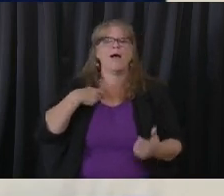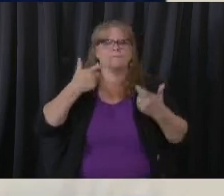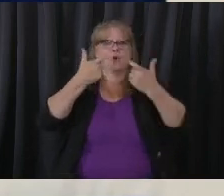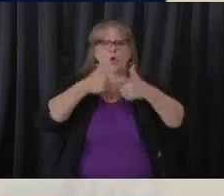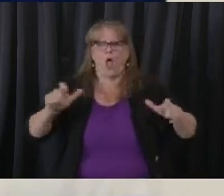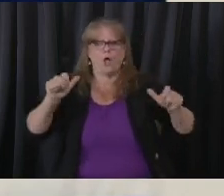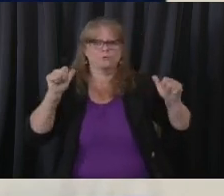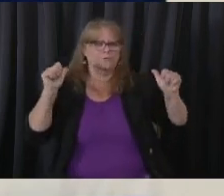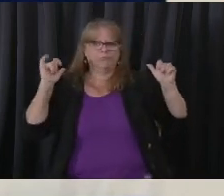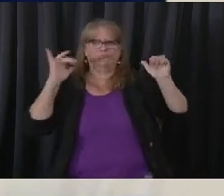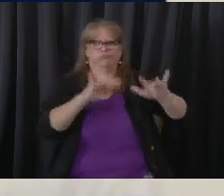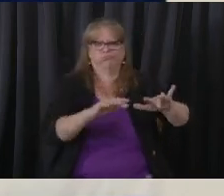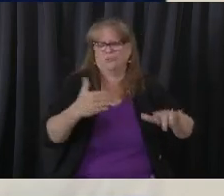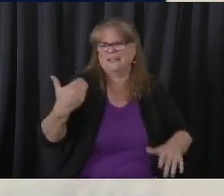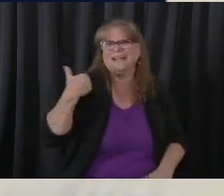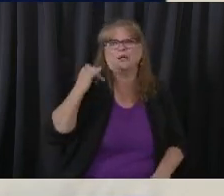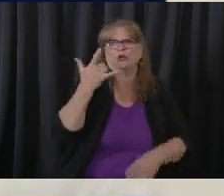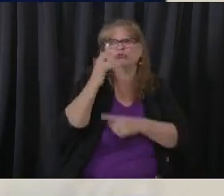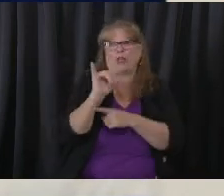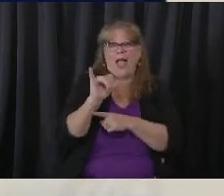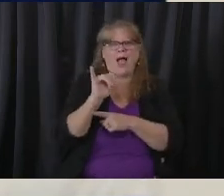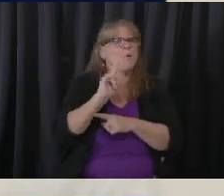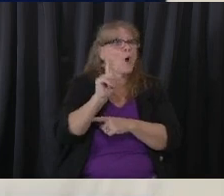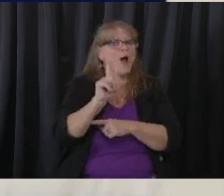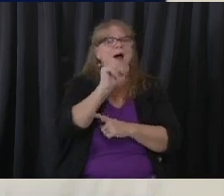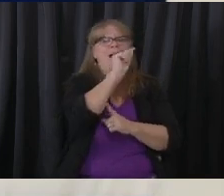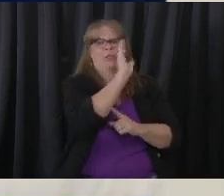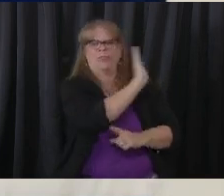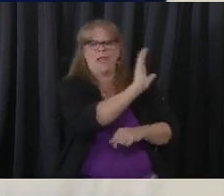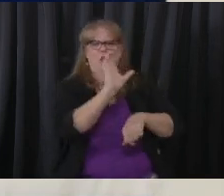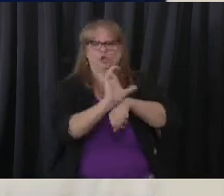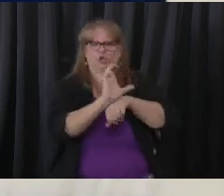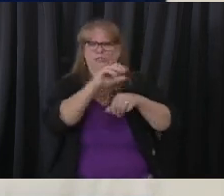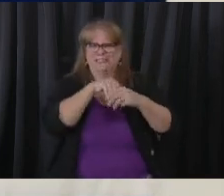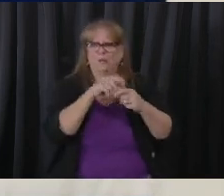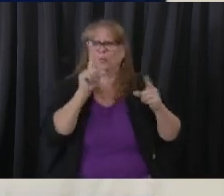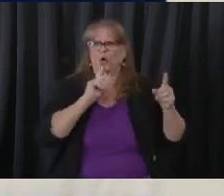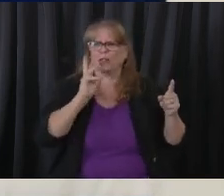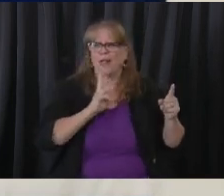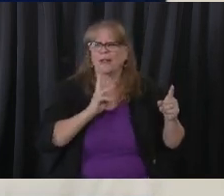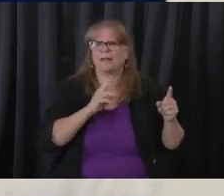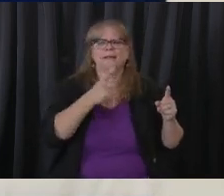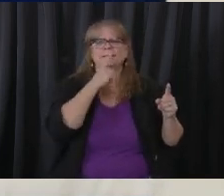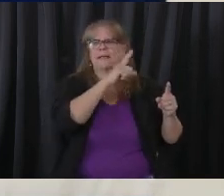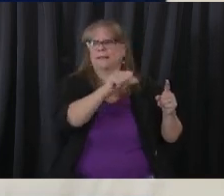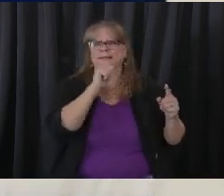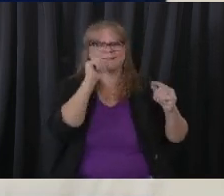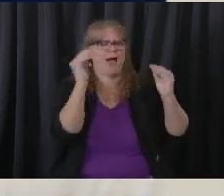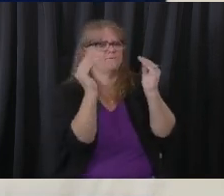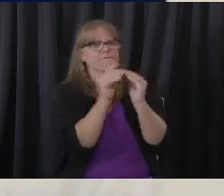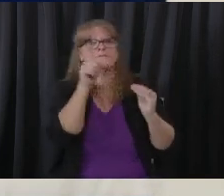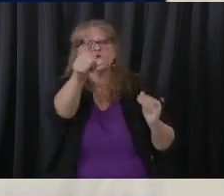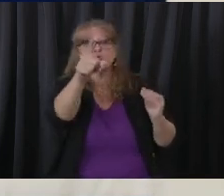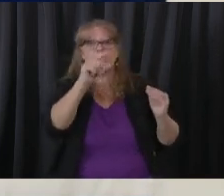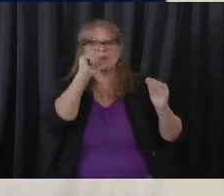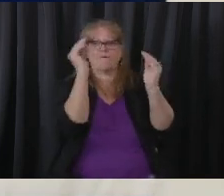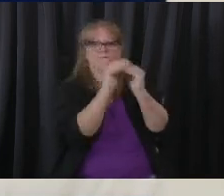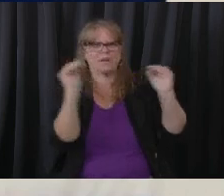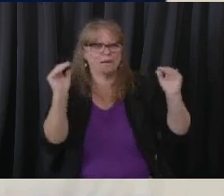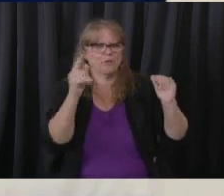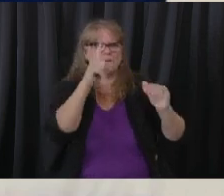being treated unfairly with capacity regulations. How do you respond to that group saying that it's unconstitutional to